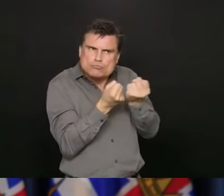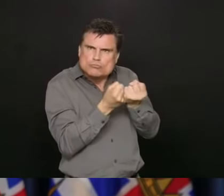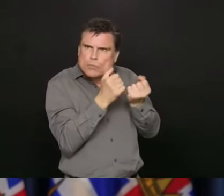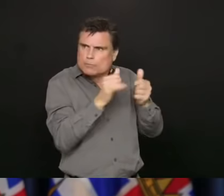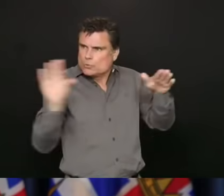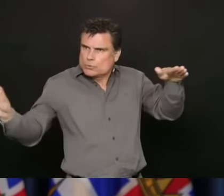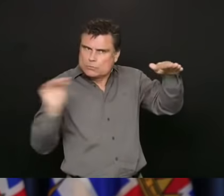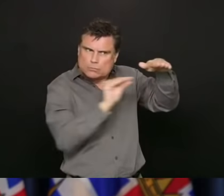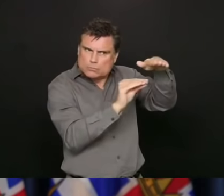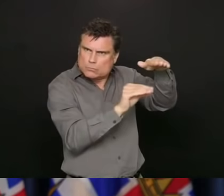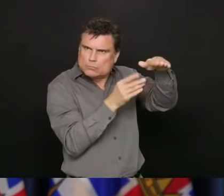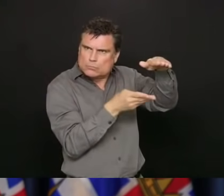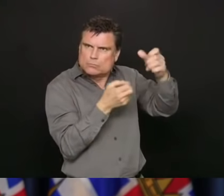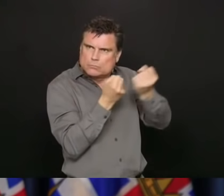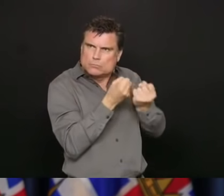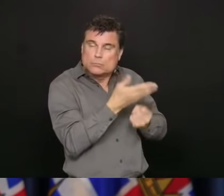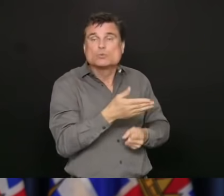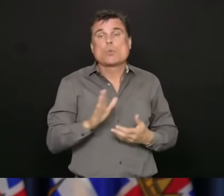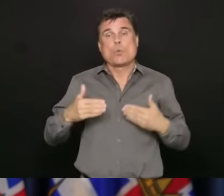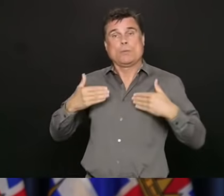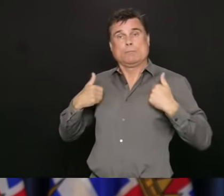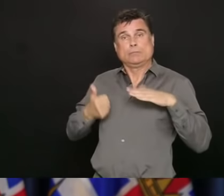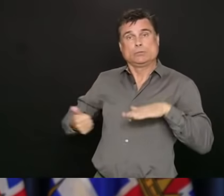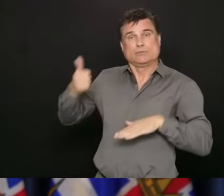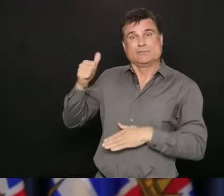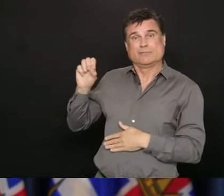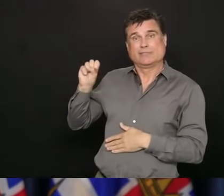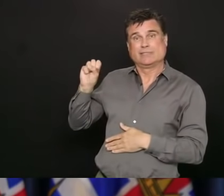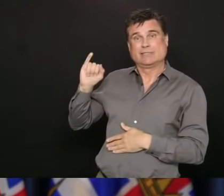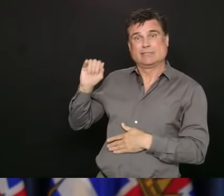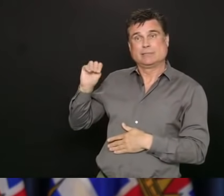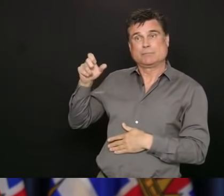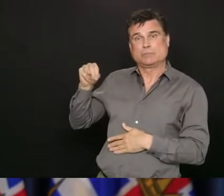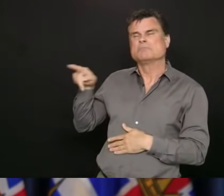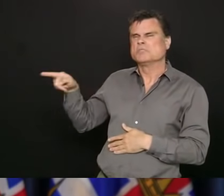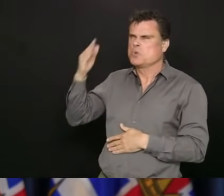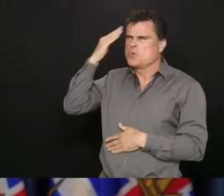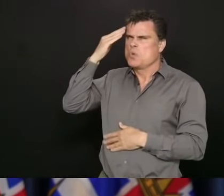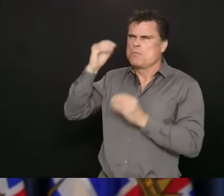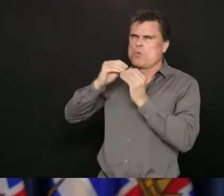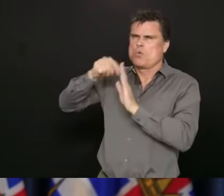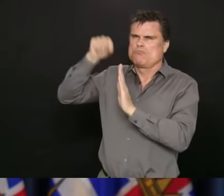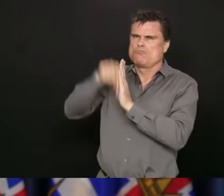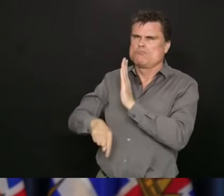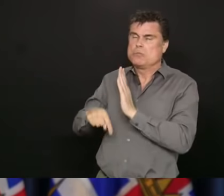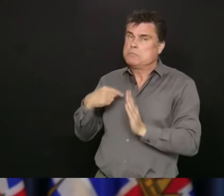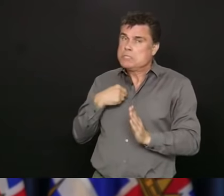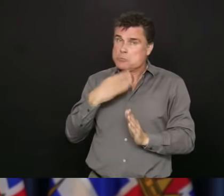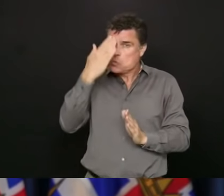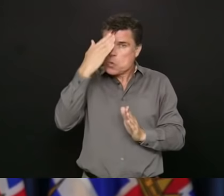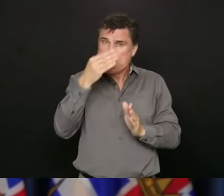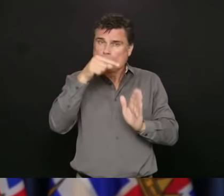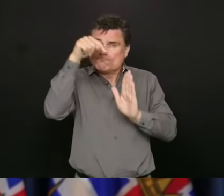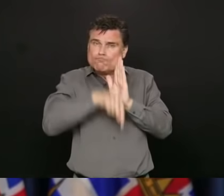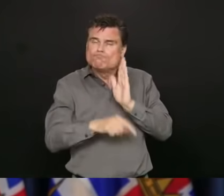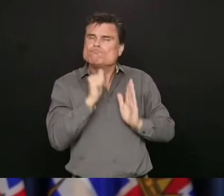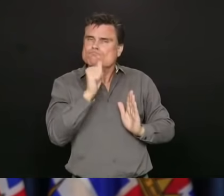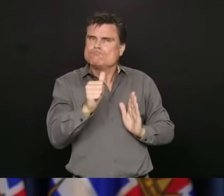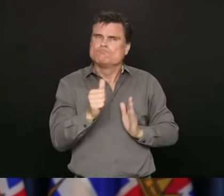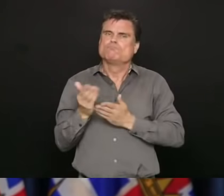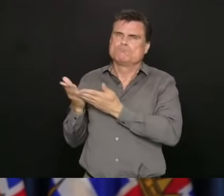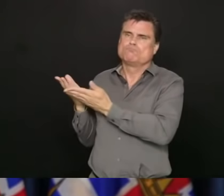the objective was to make sure that these were wraparound services. Judy Darcy, the Minister of Mental Health and Addictions, is a key part of the